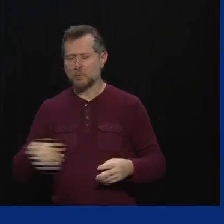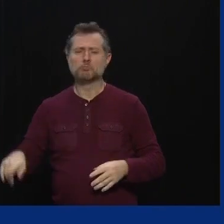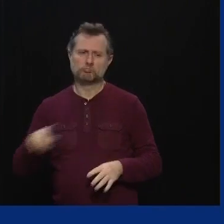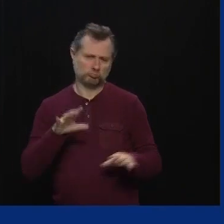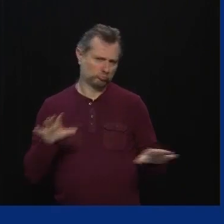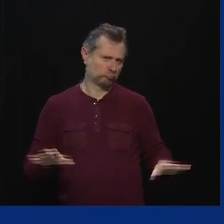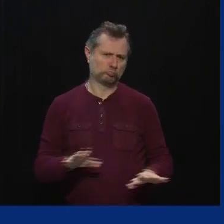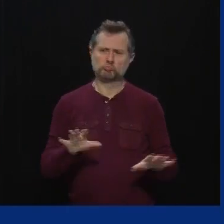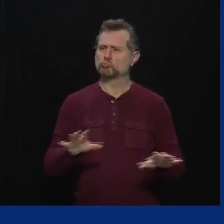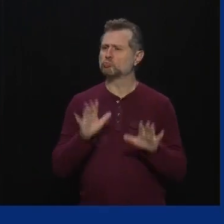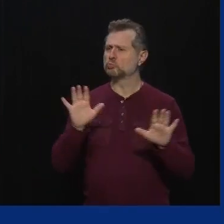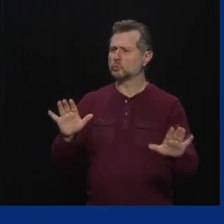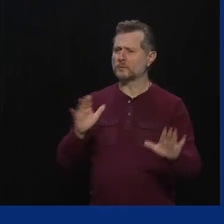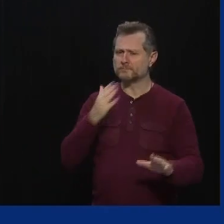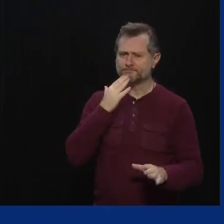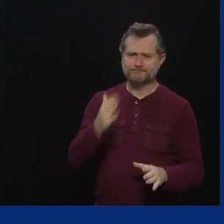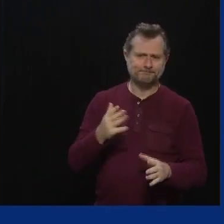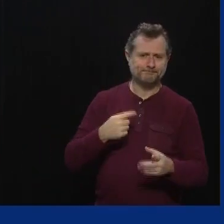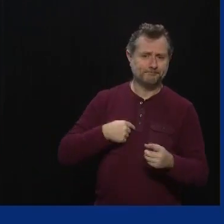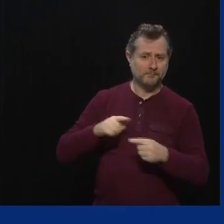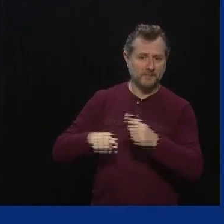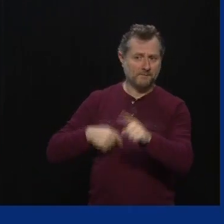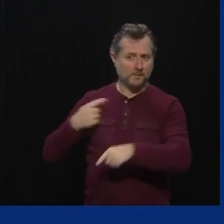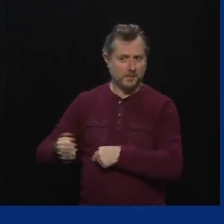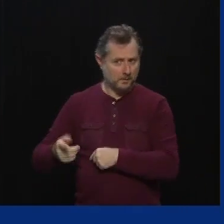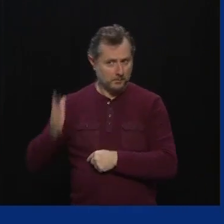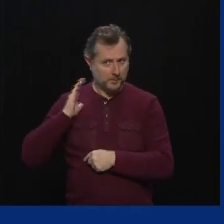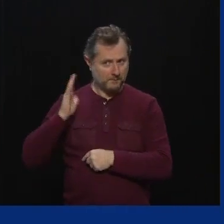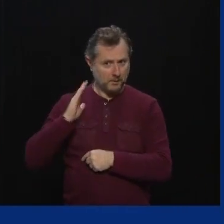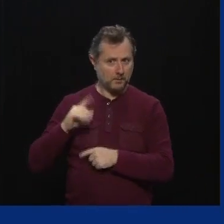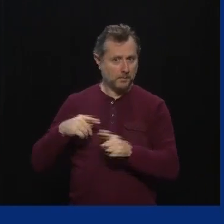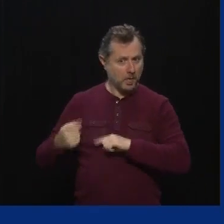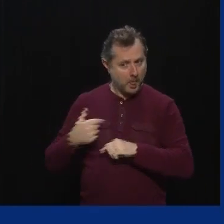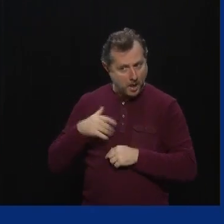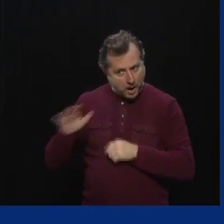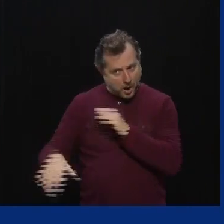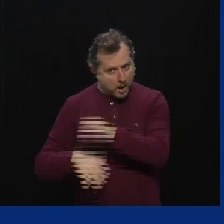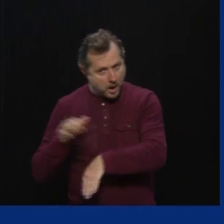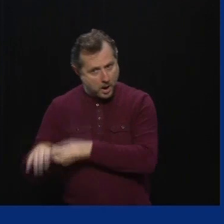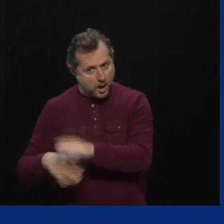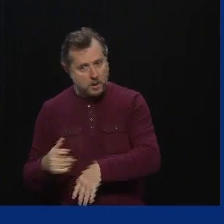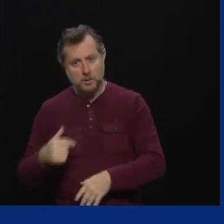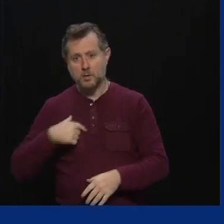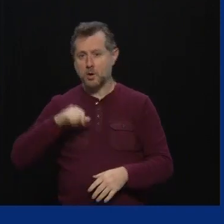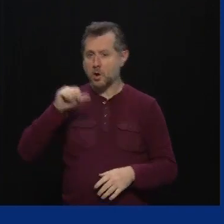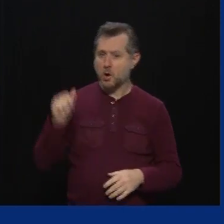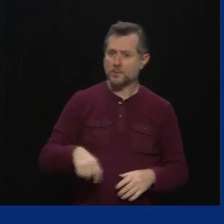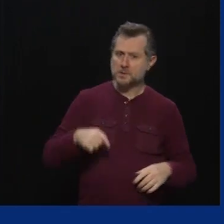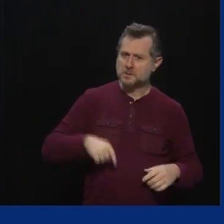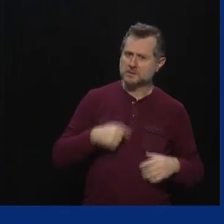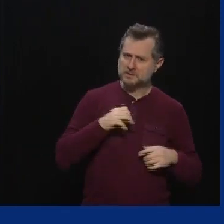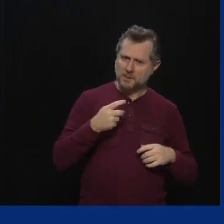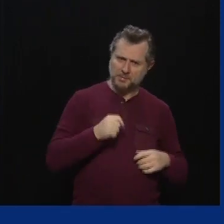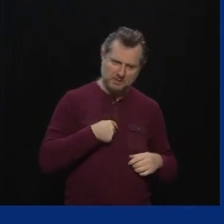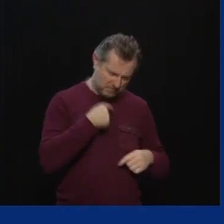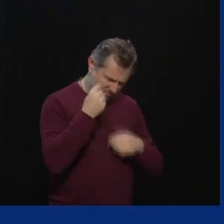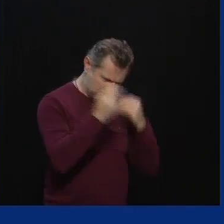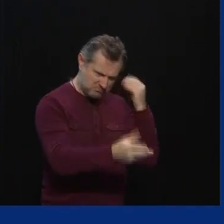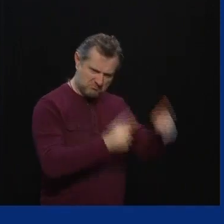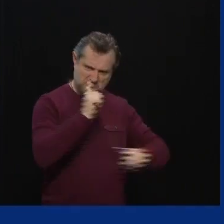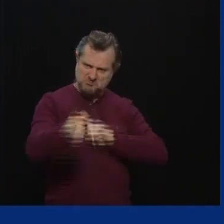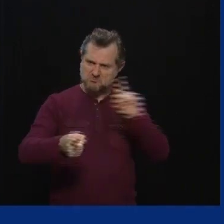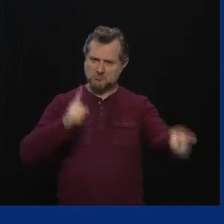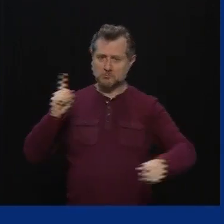the framework of the past, which was more Albany-driven and Department of Health-driven out of Albany. We are there to help. And we have been